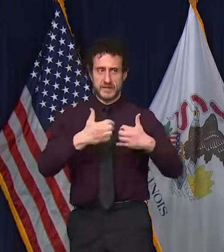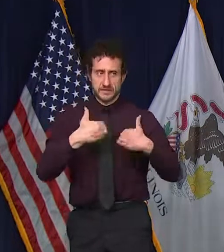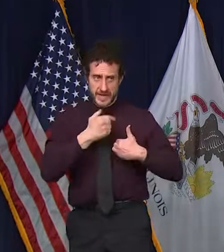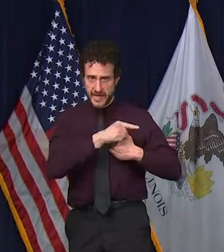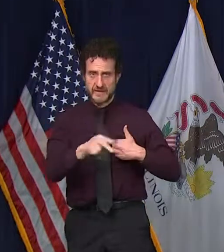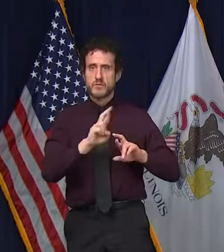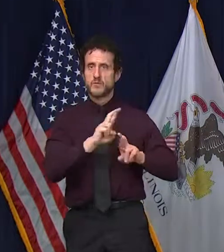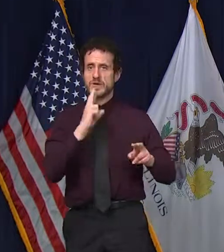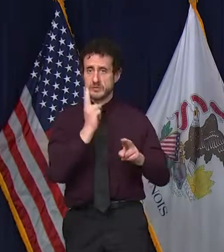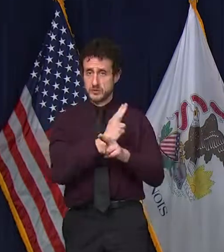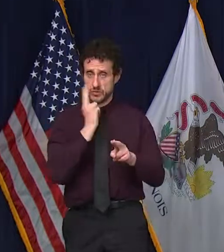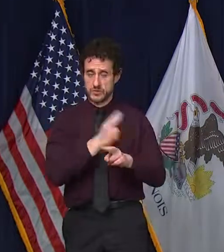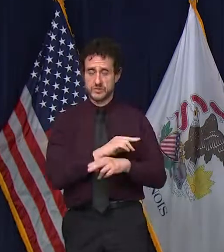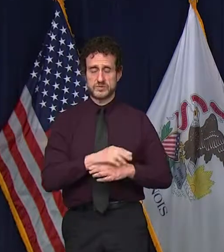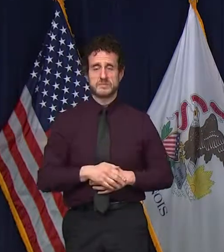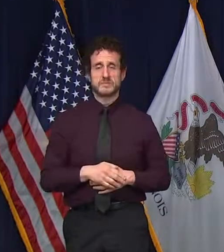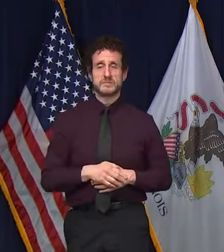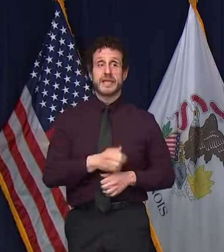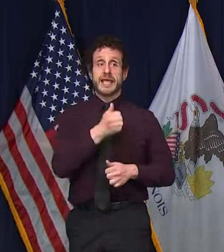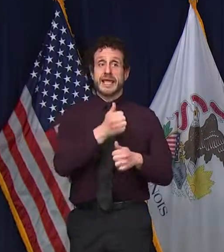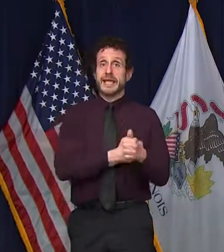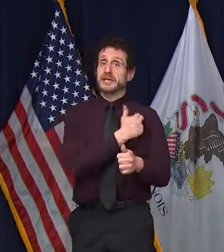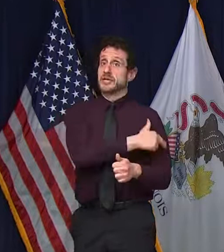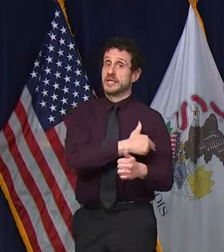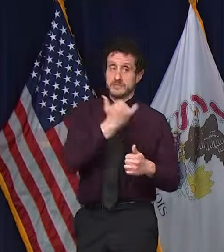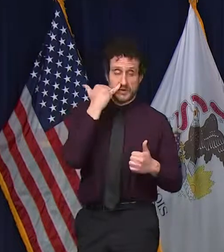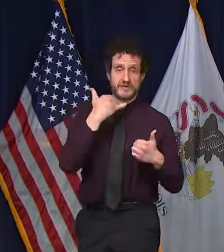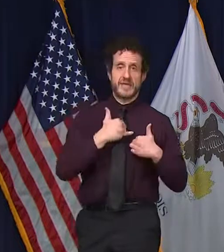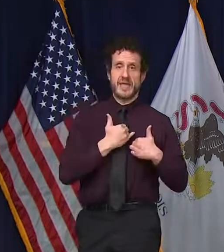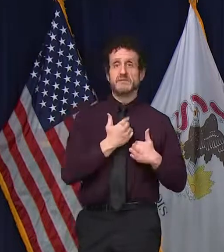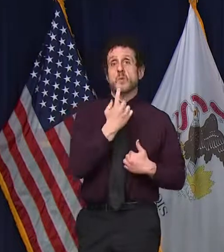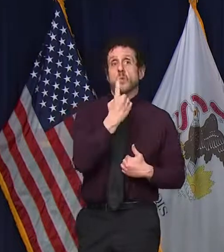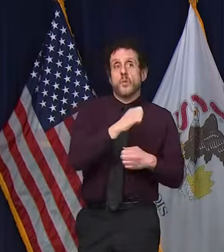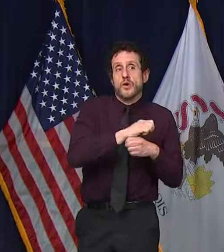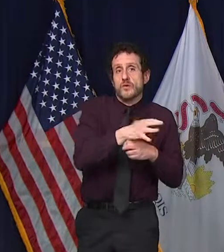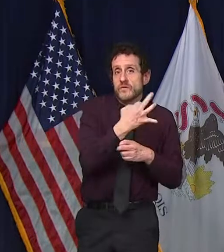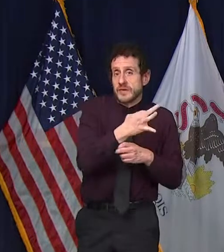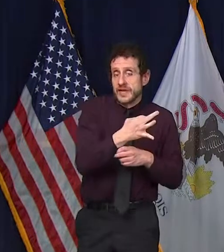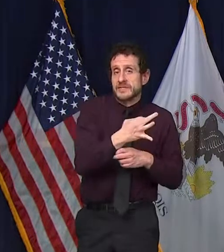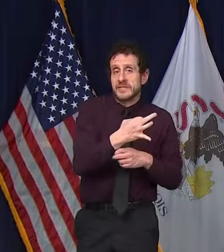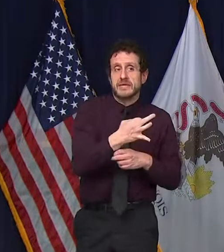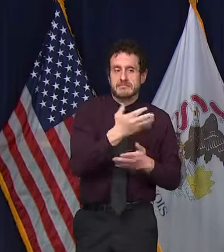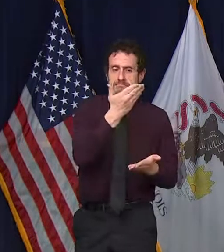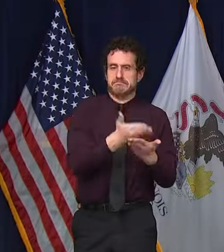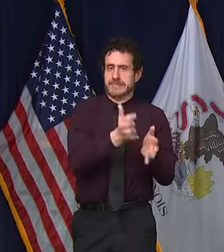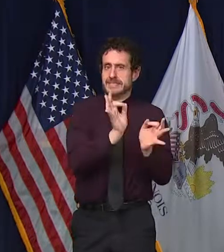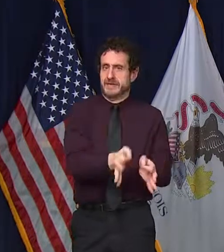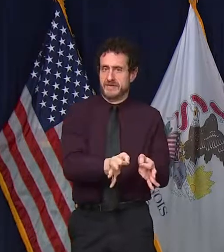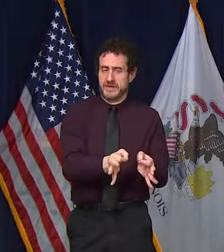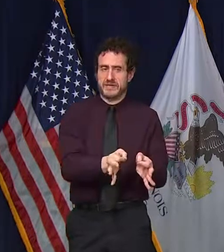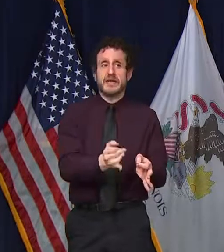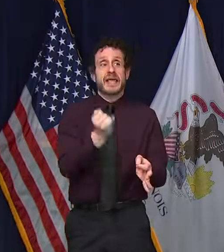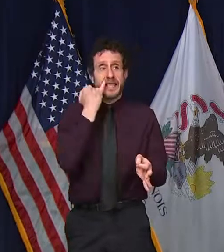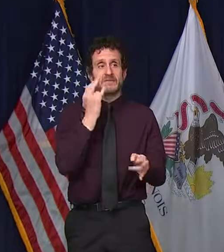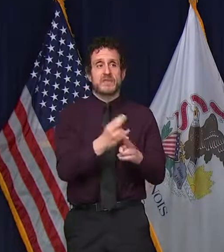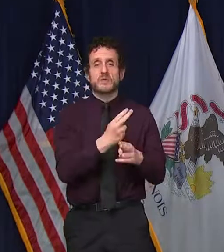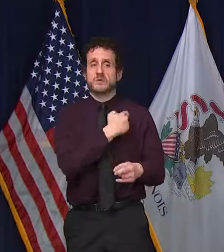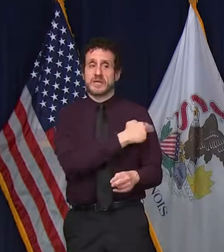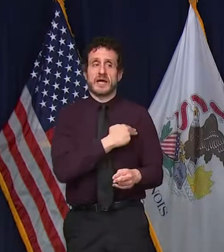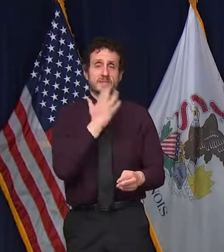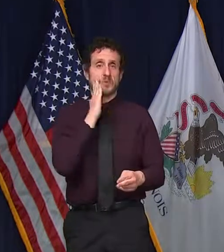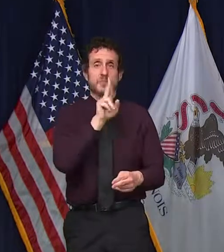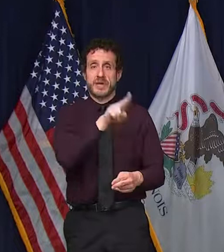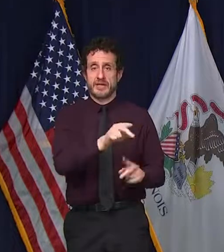at least one laboratory confirmed or probable COVID-19 case using a hospital bed between May 12th